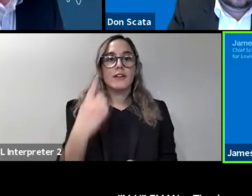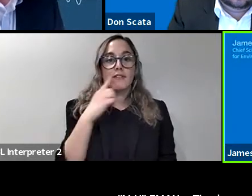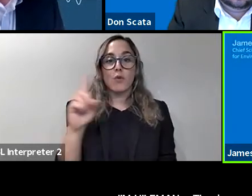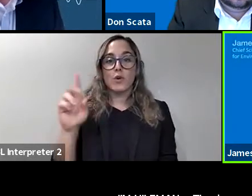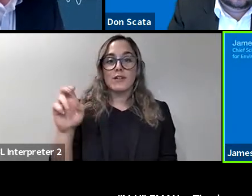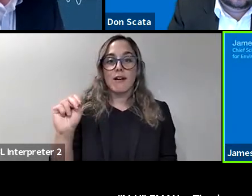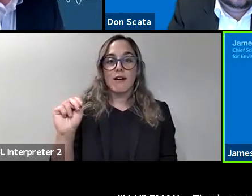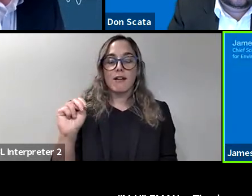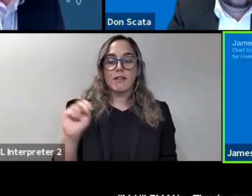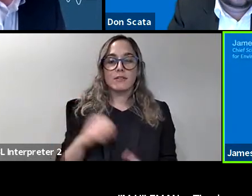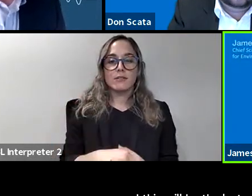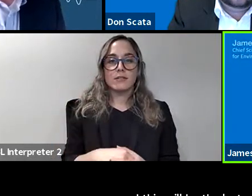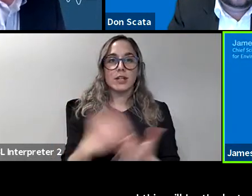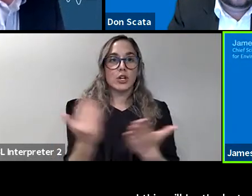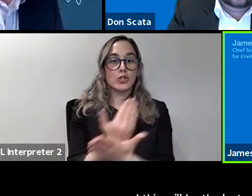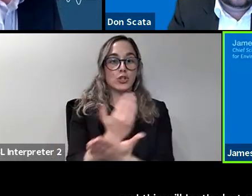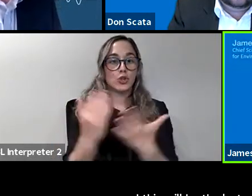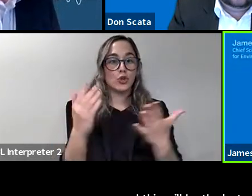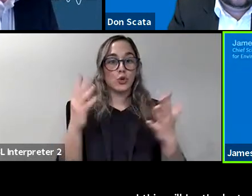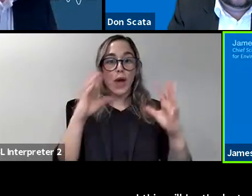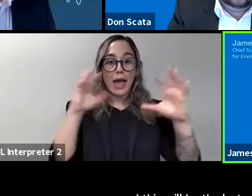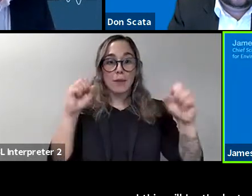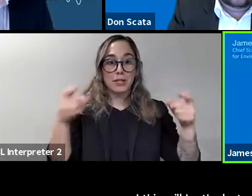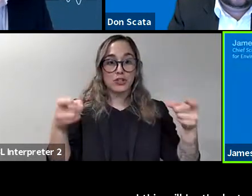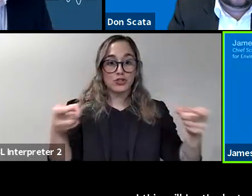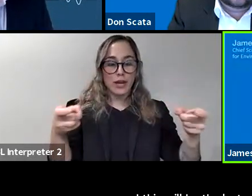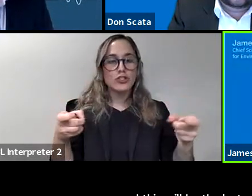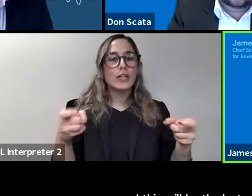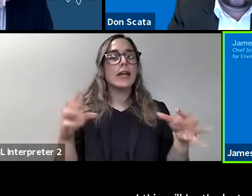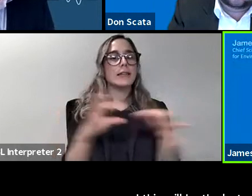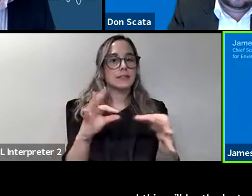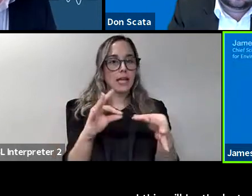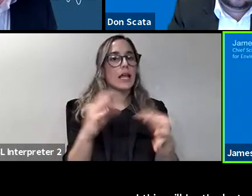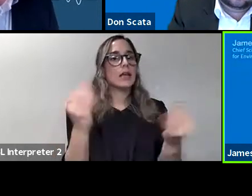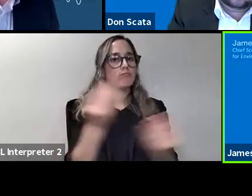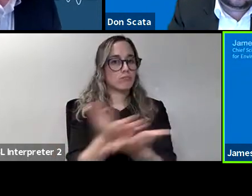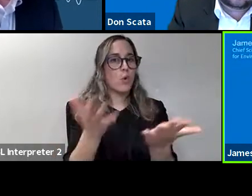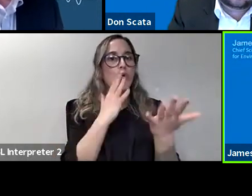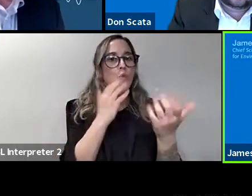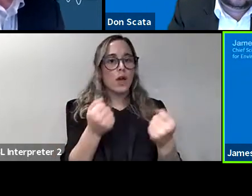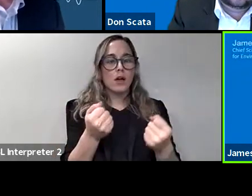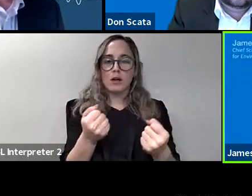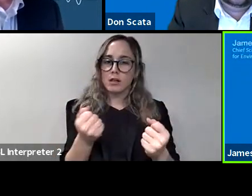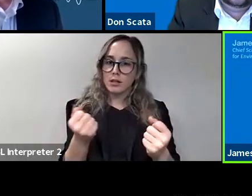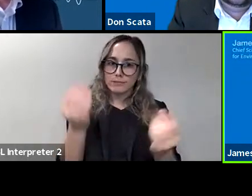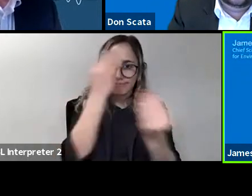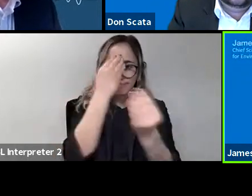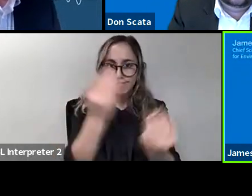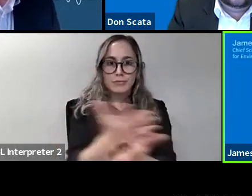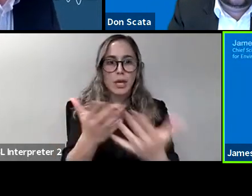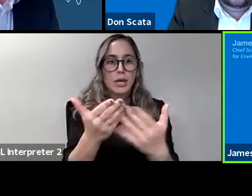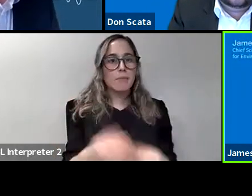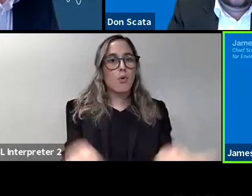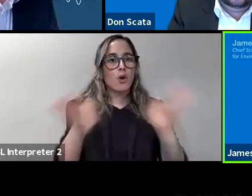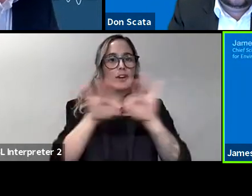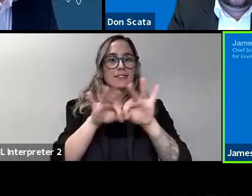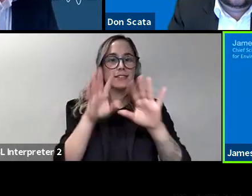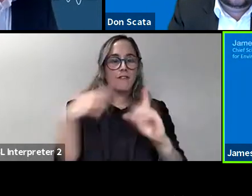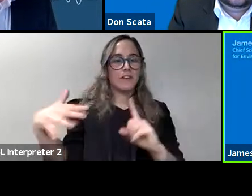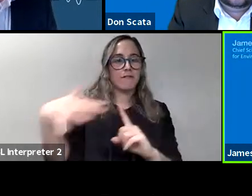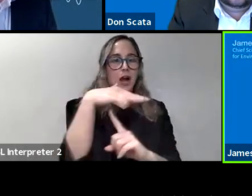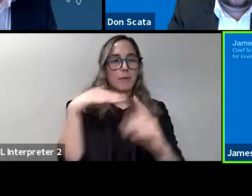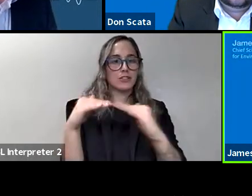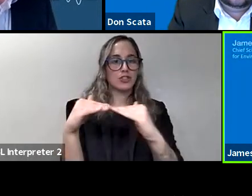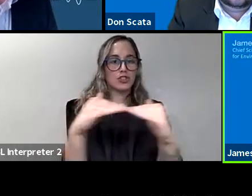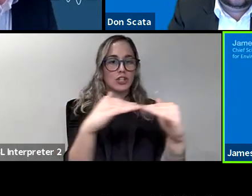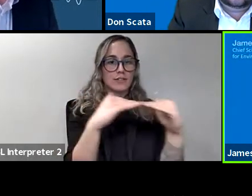Don. The new administration has stated it will raise the importance of environmental justice. How will the FAA